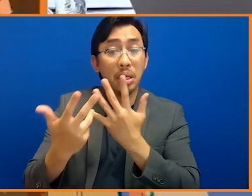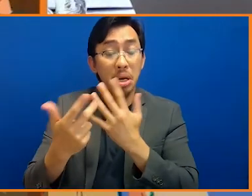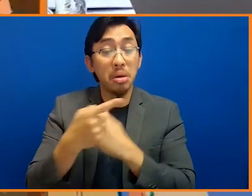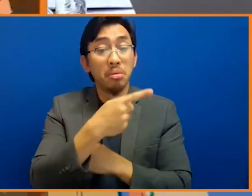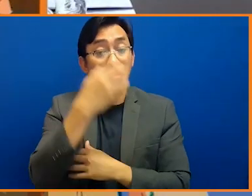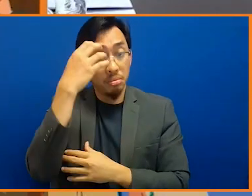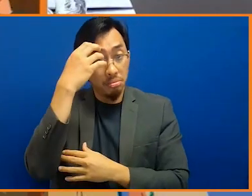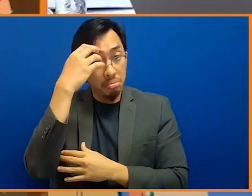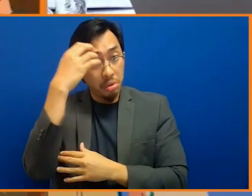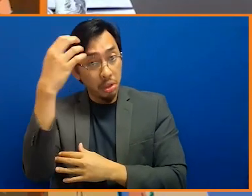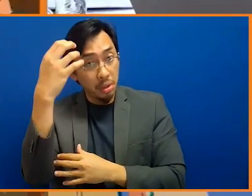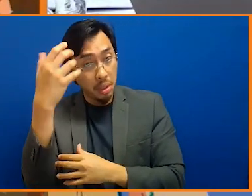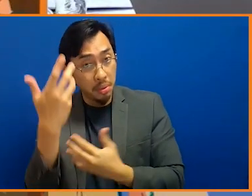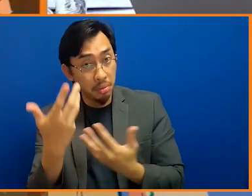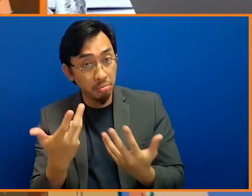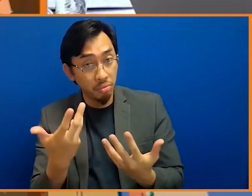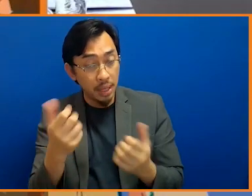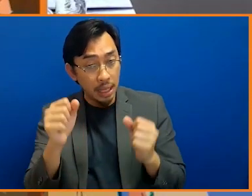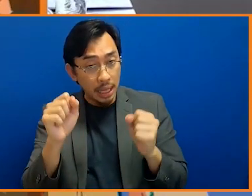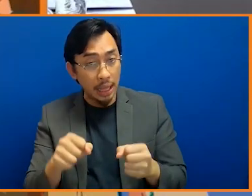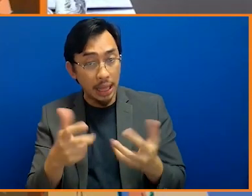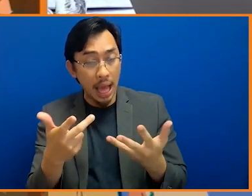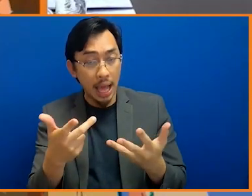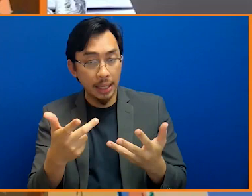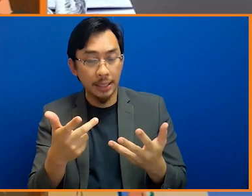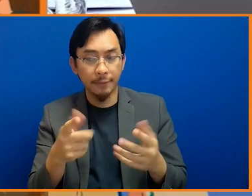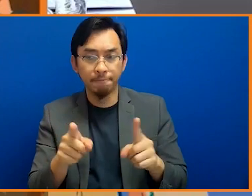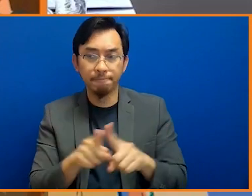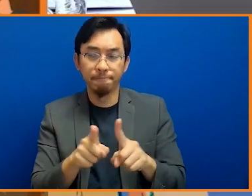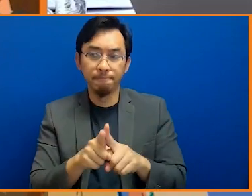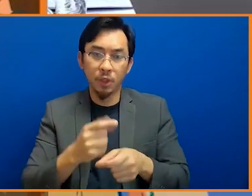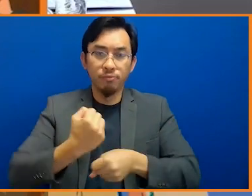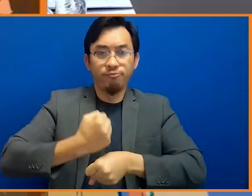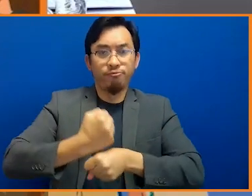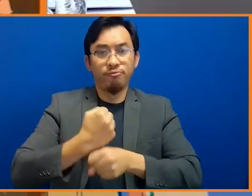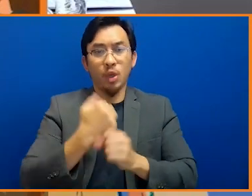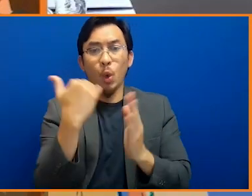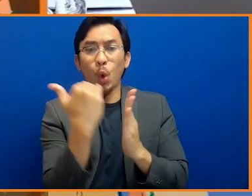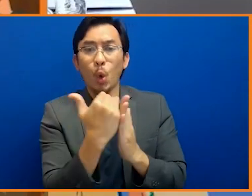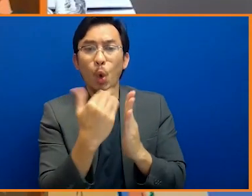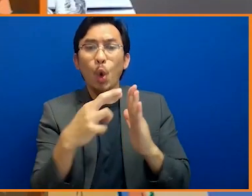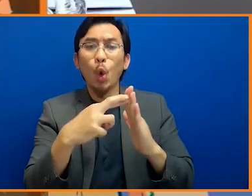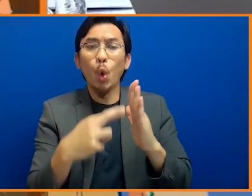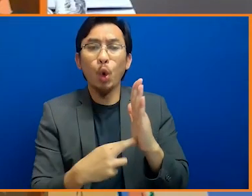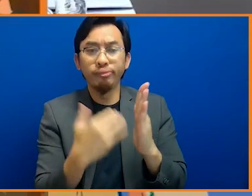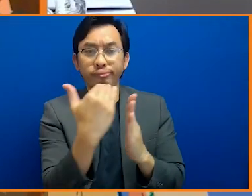concrete. So the government can uh, make a rule